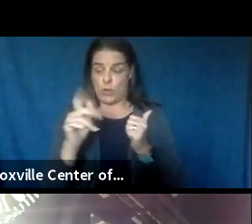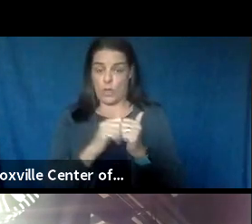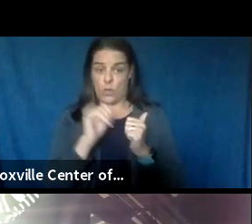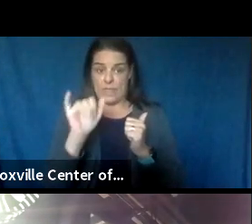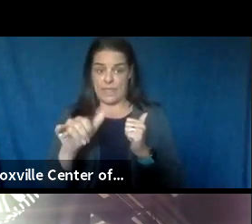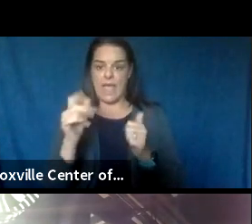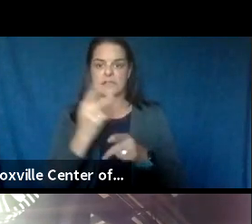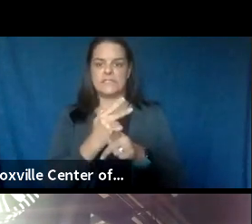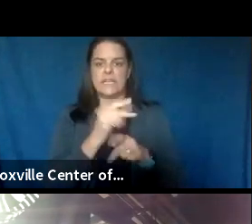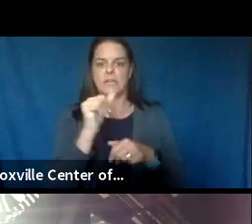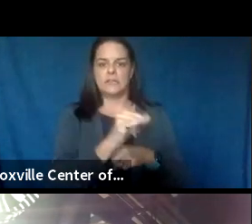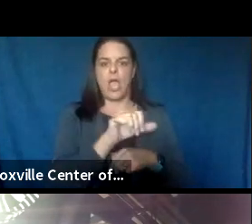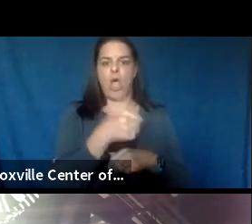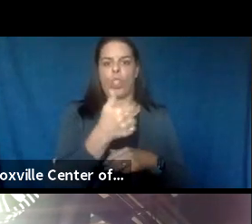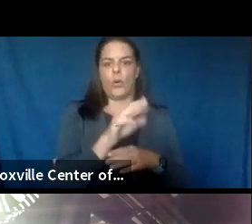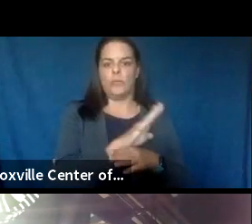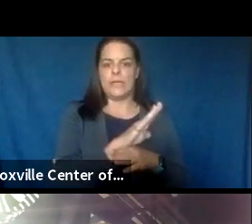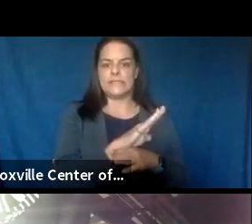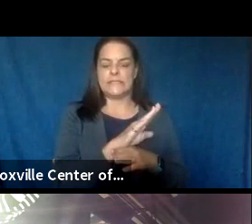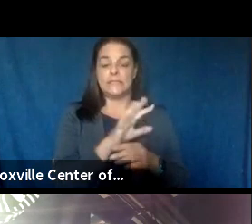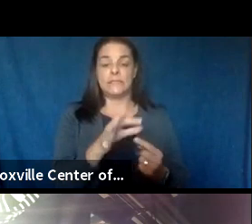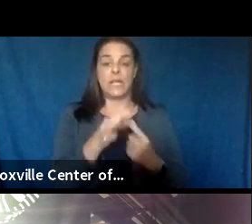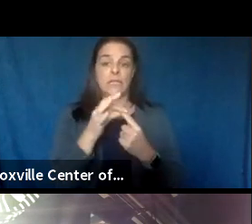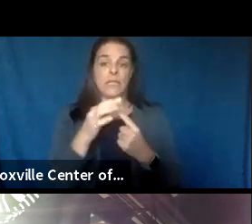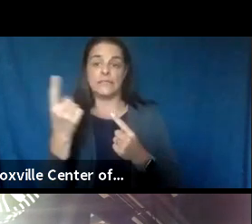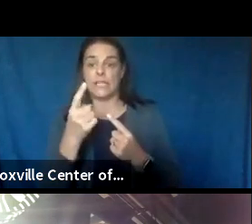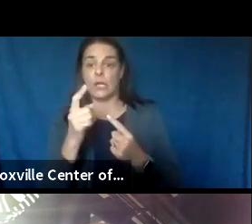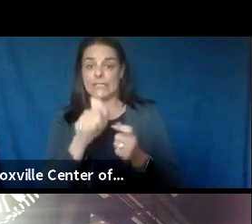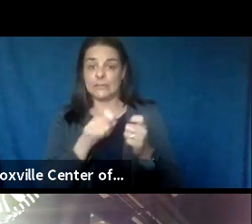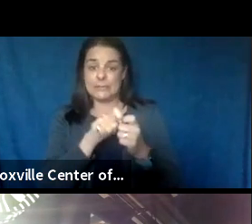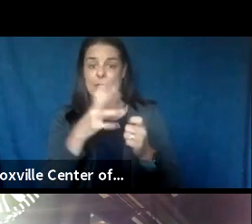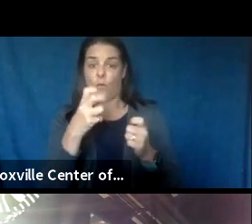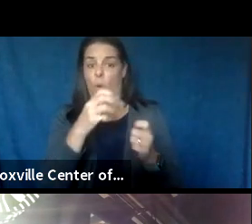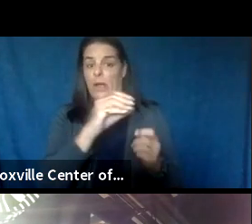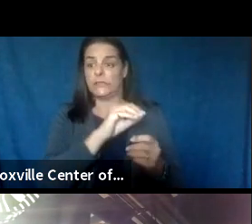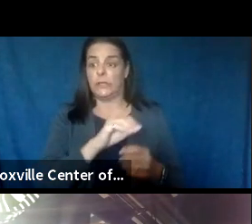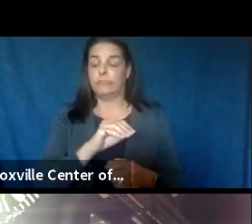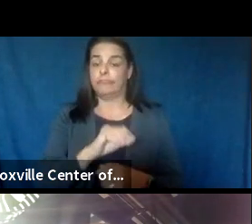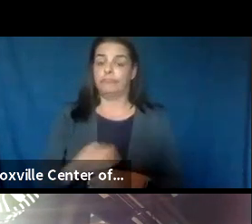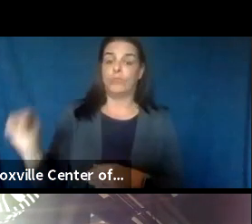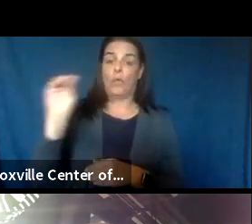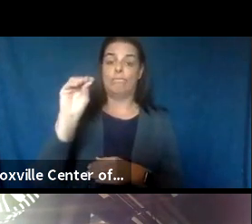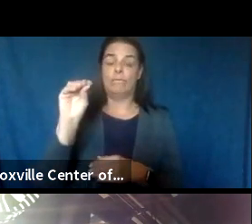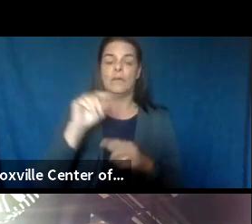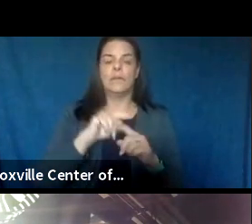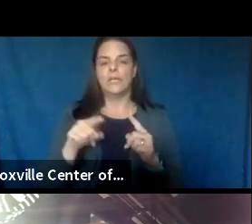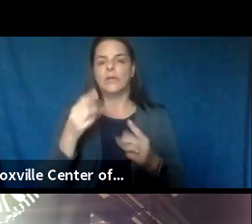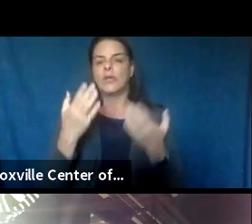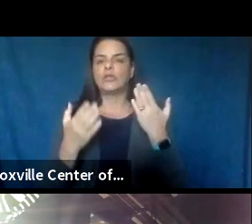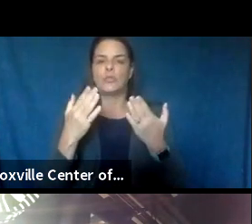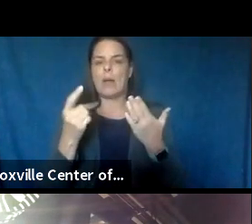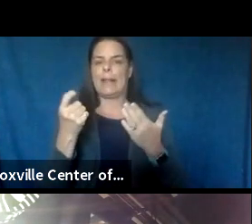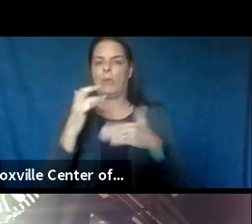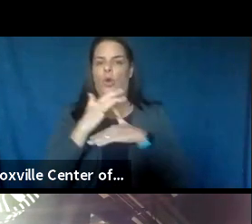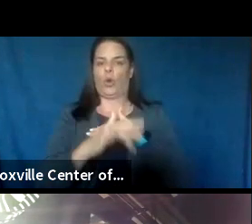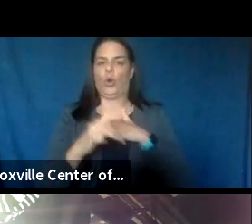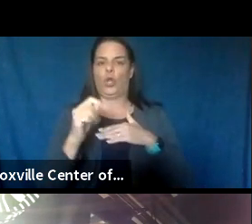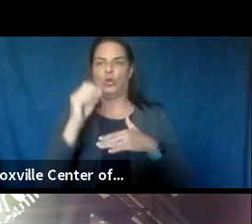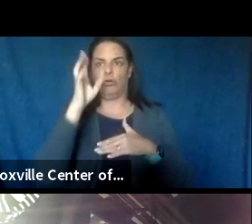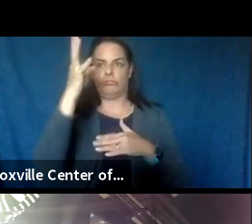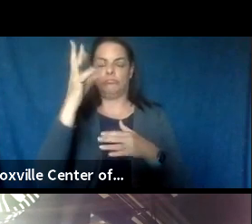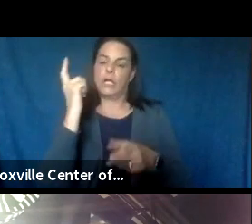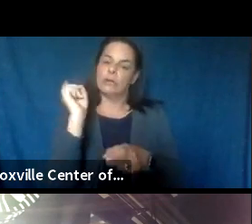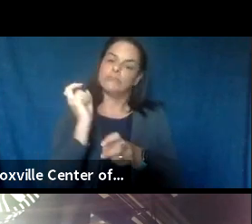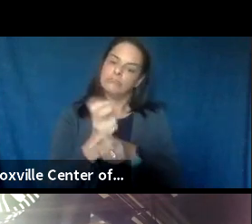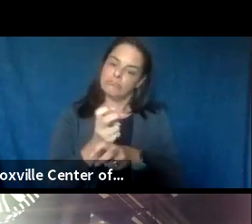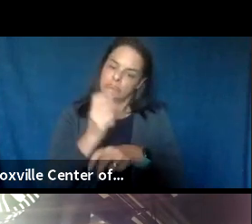other business unless somebody specifically wants to pull that up, but it's probably preliminary to come up with a concrete